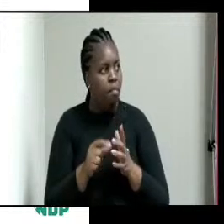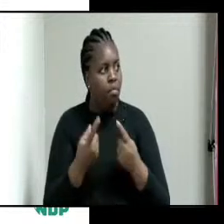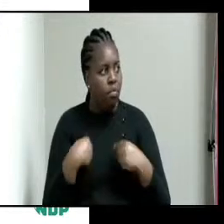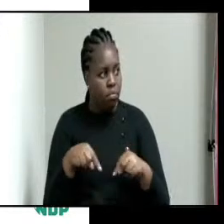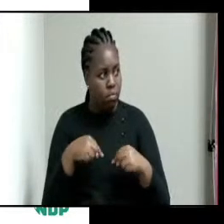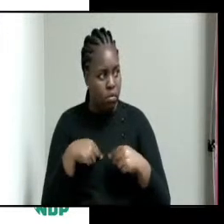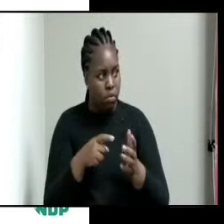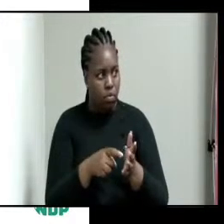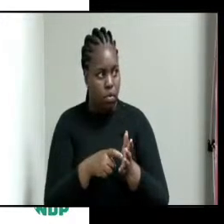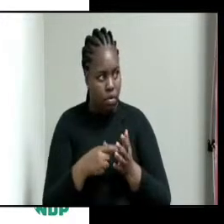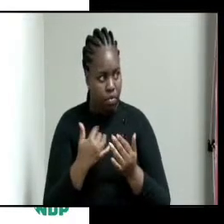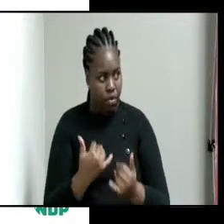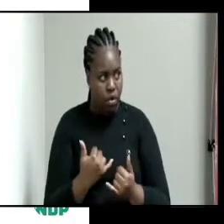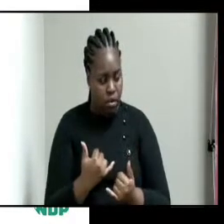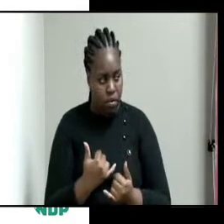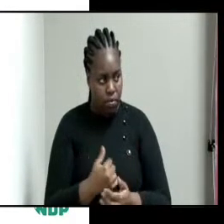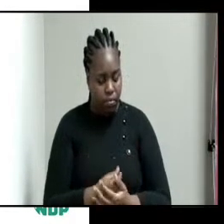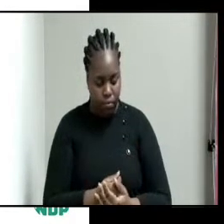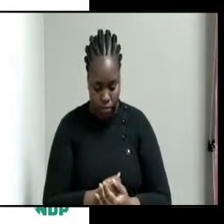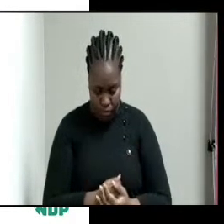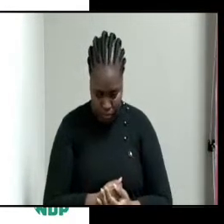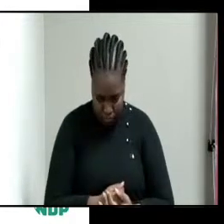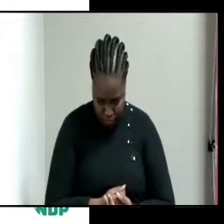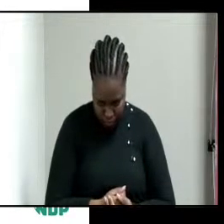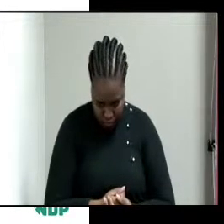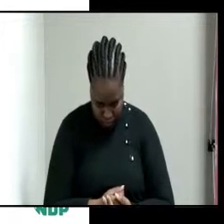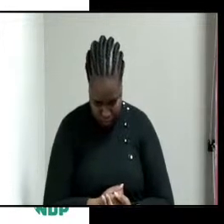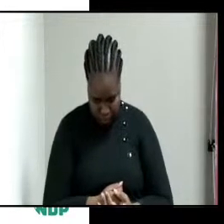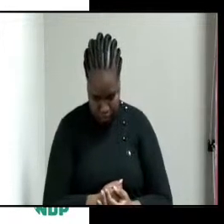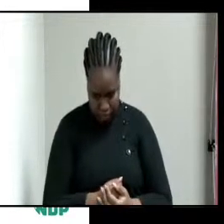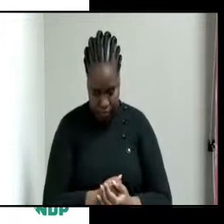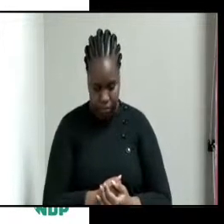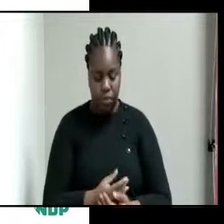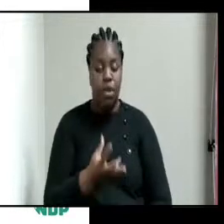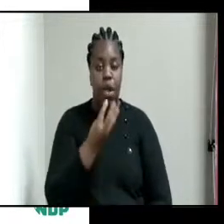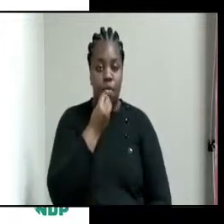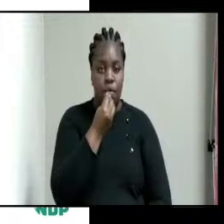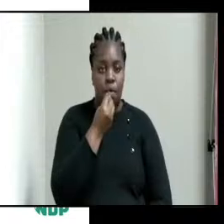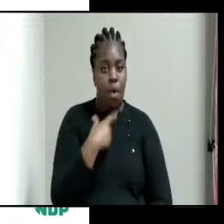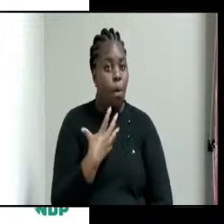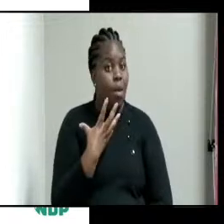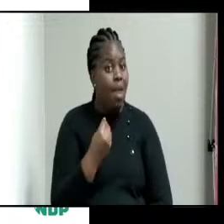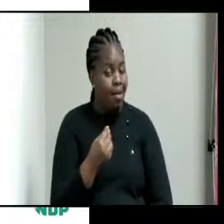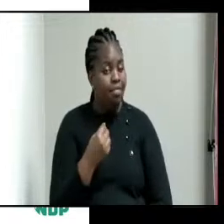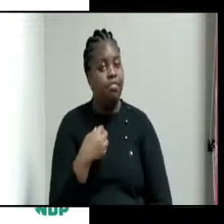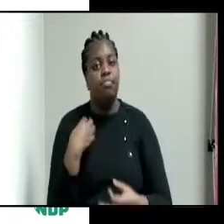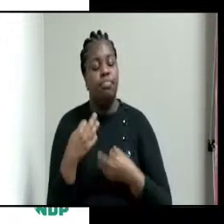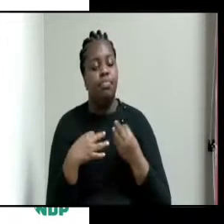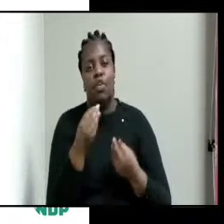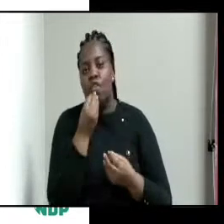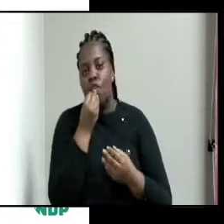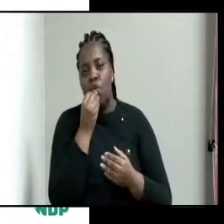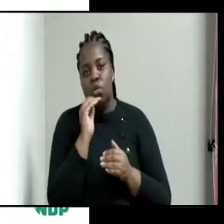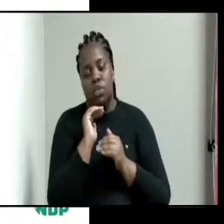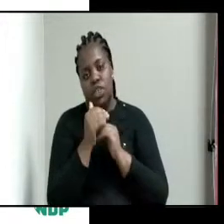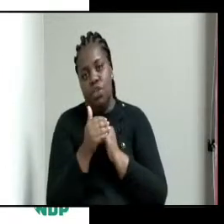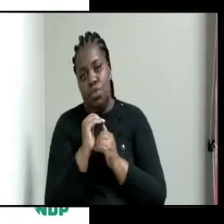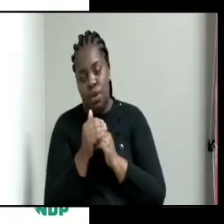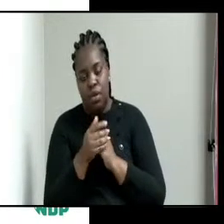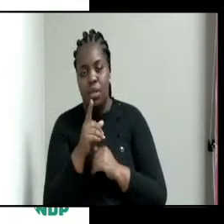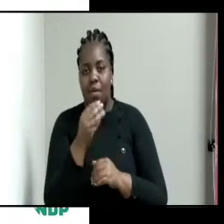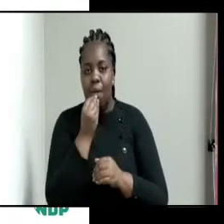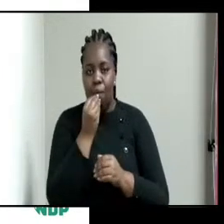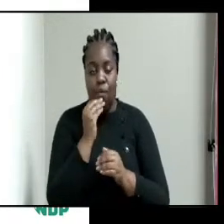our inquiry for this workshop. It's nutrition. Under nutrition, we have an indicator, food security, and that